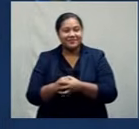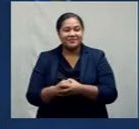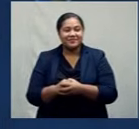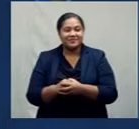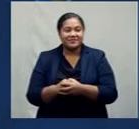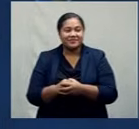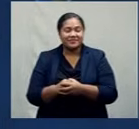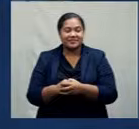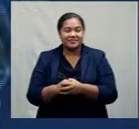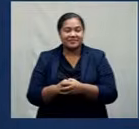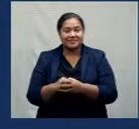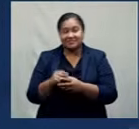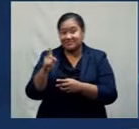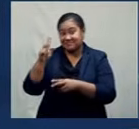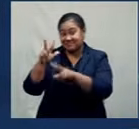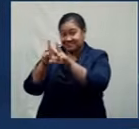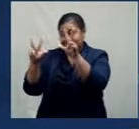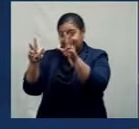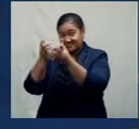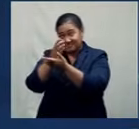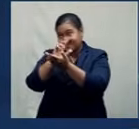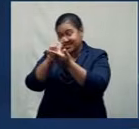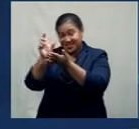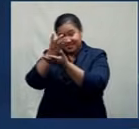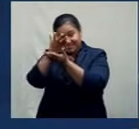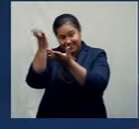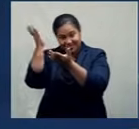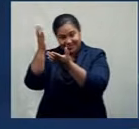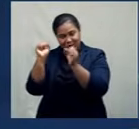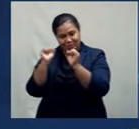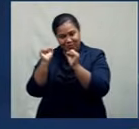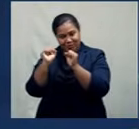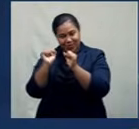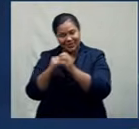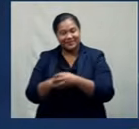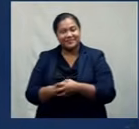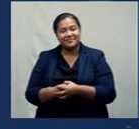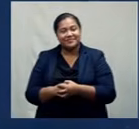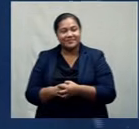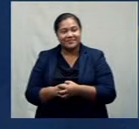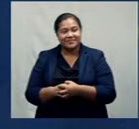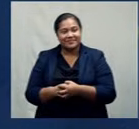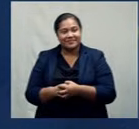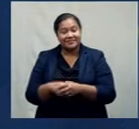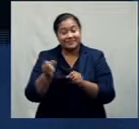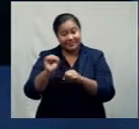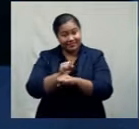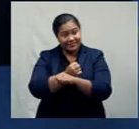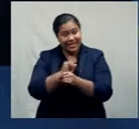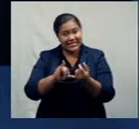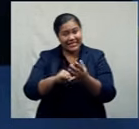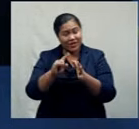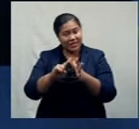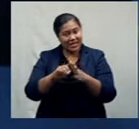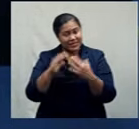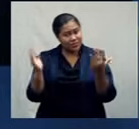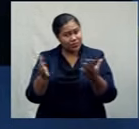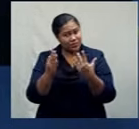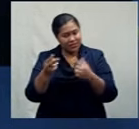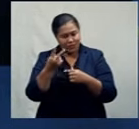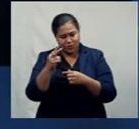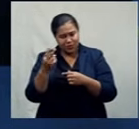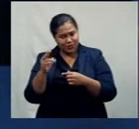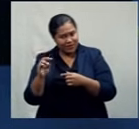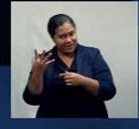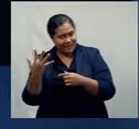Up north, clear skies with cool temperatures. At sea, southeasterly winds 20 to